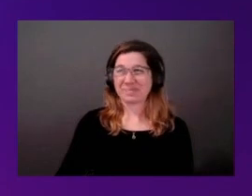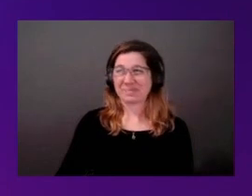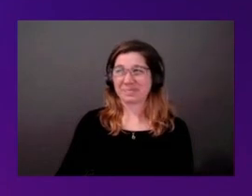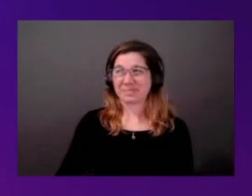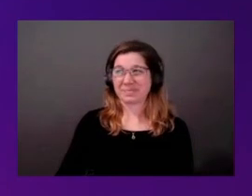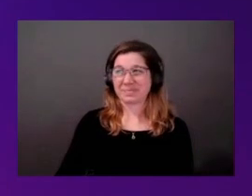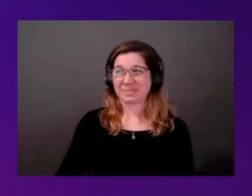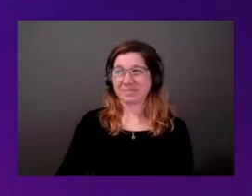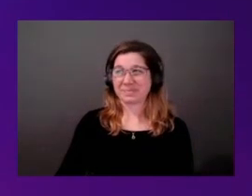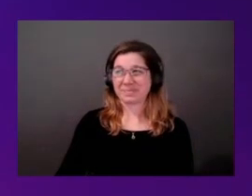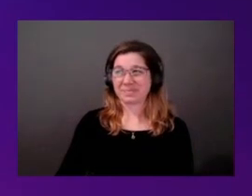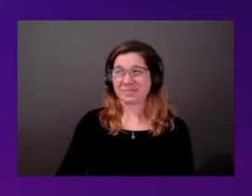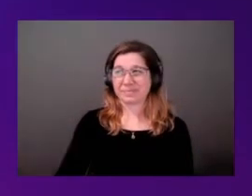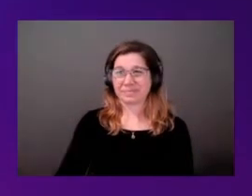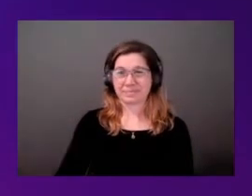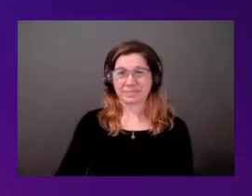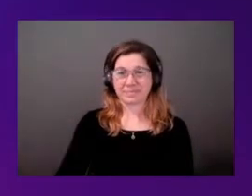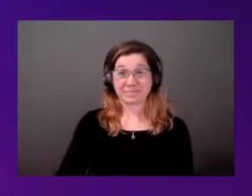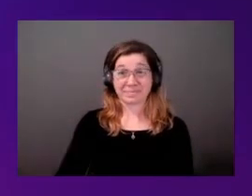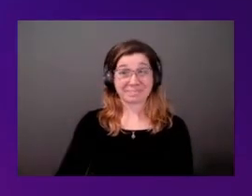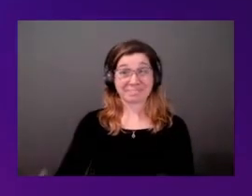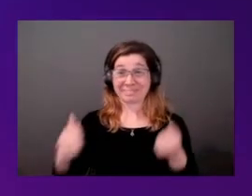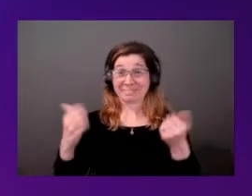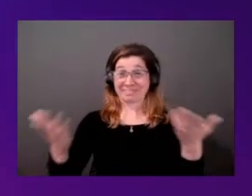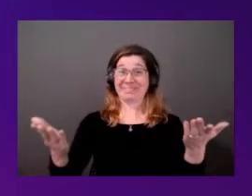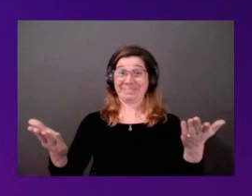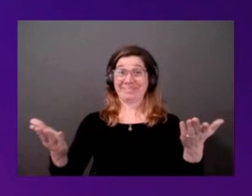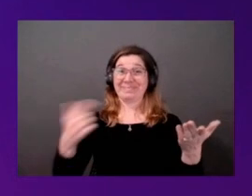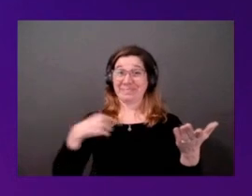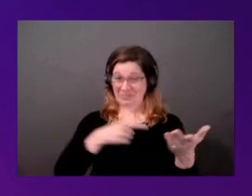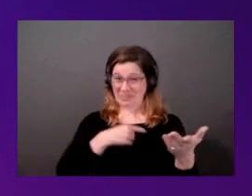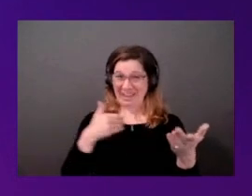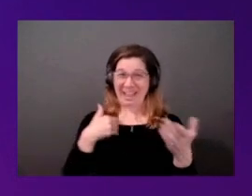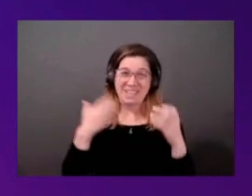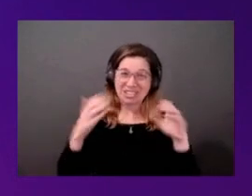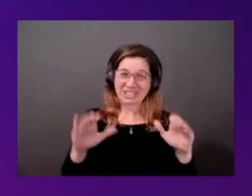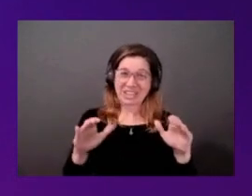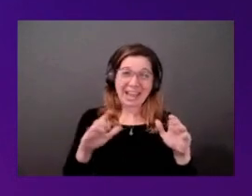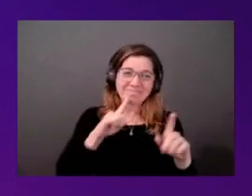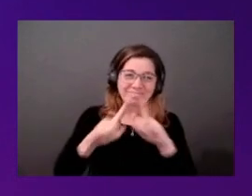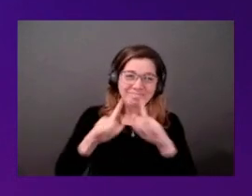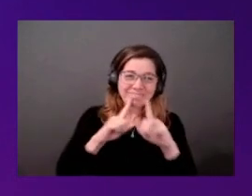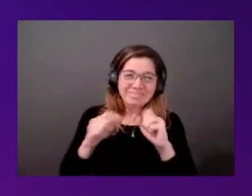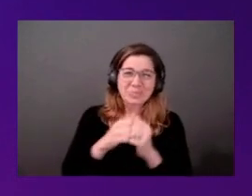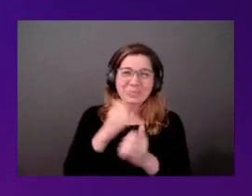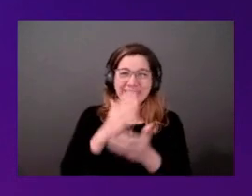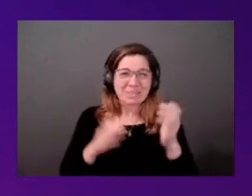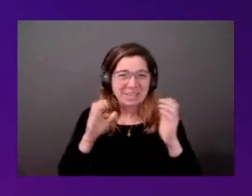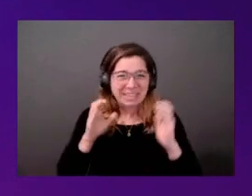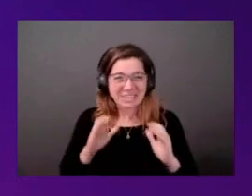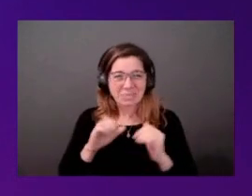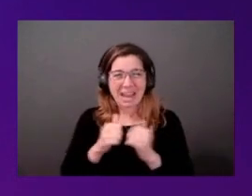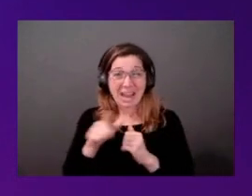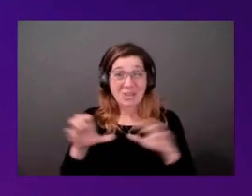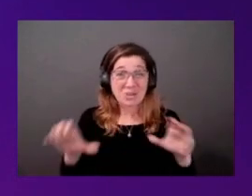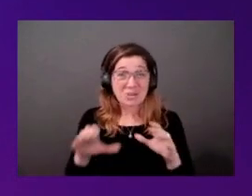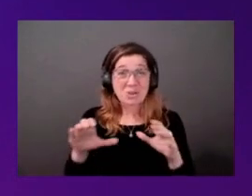There you have it. So we had a chance to talk to a couple of customers about how they are doing local data processing with Snow at the rugged